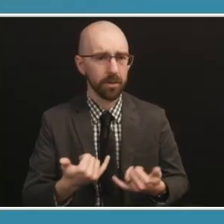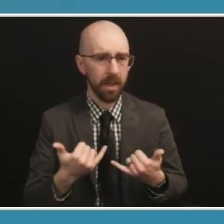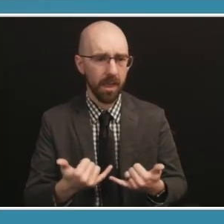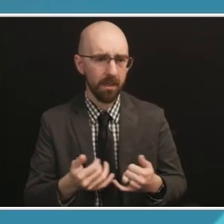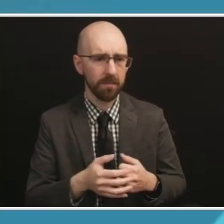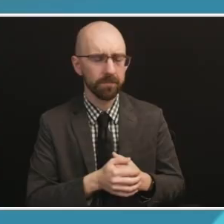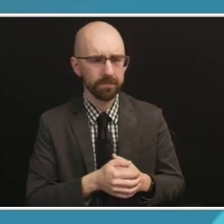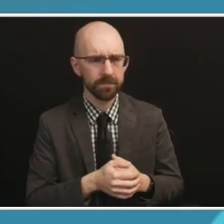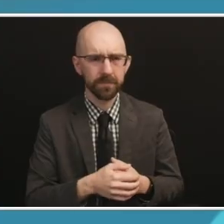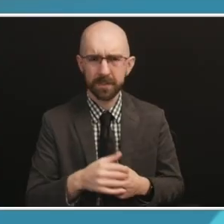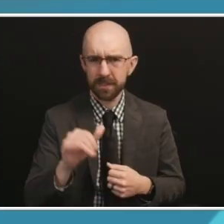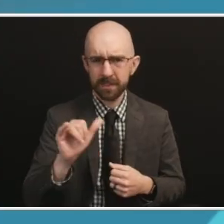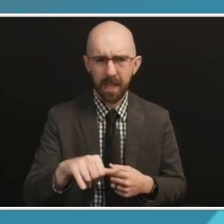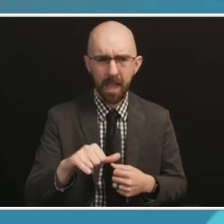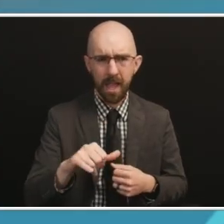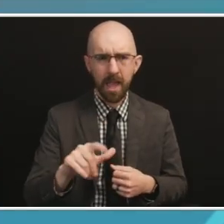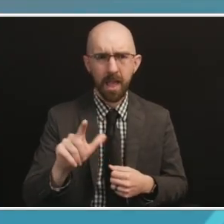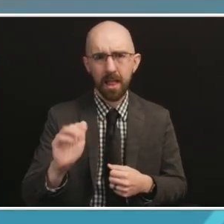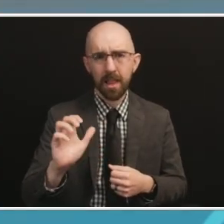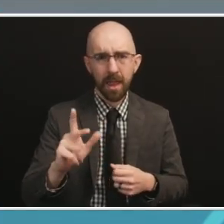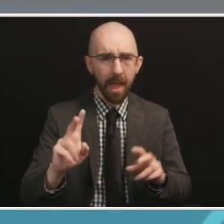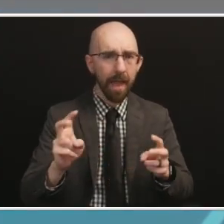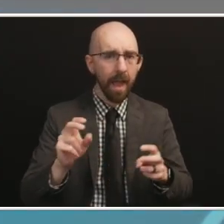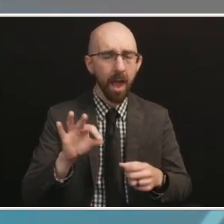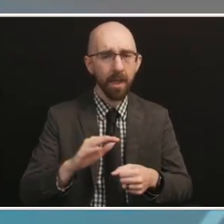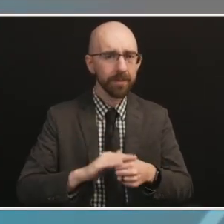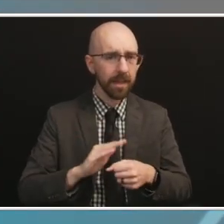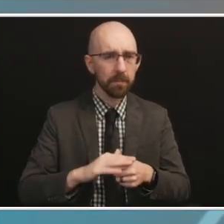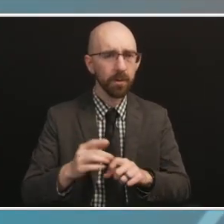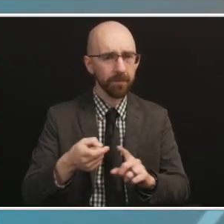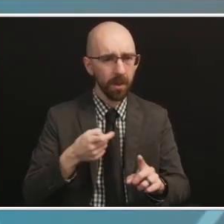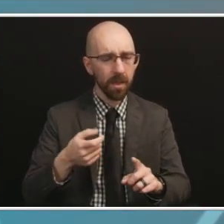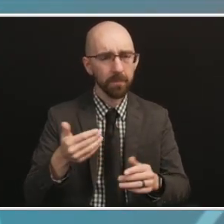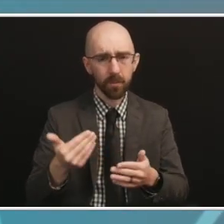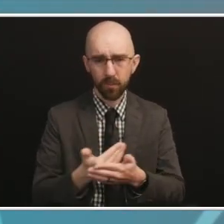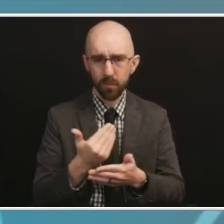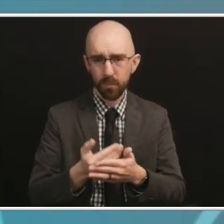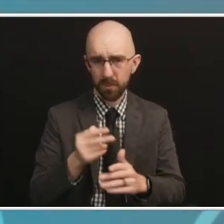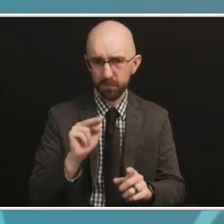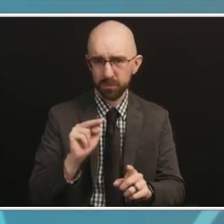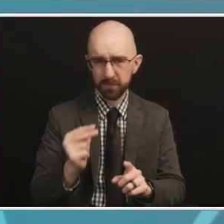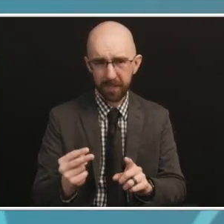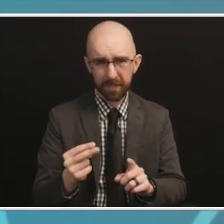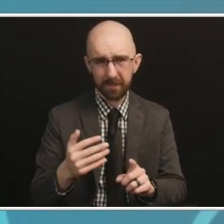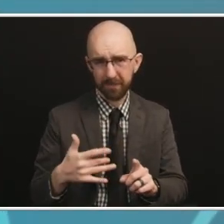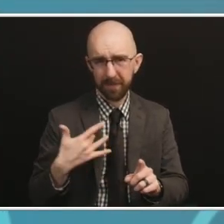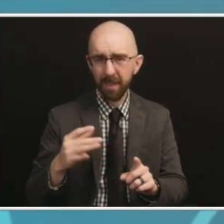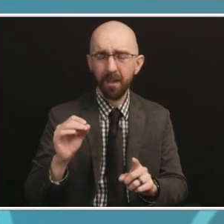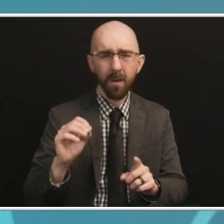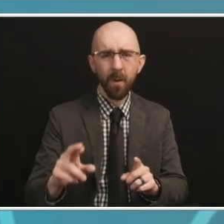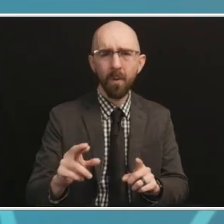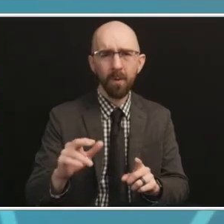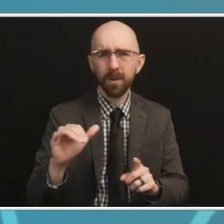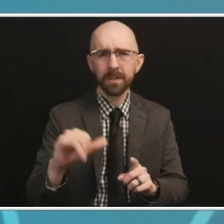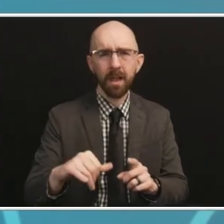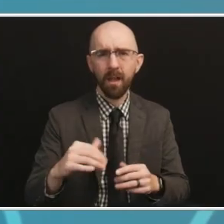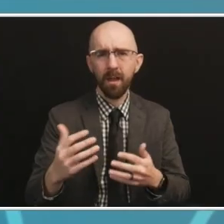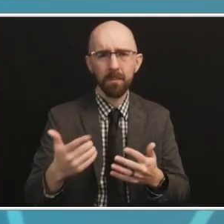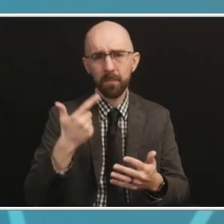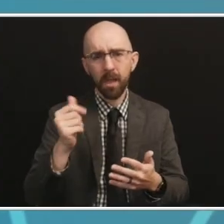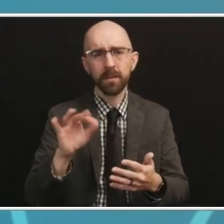Does that lack of a temper come from a renewed perspective, do you think? Or is that because of